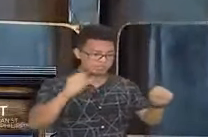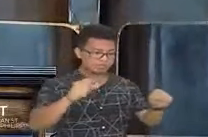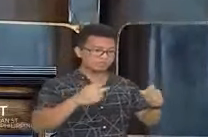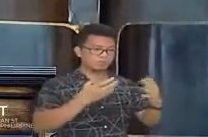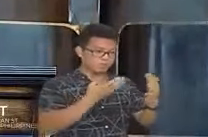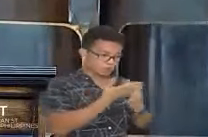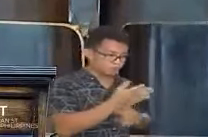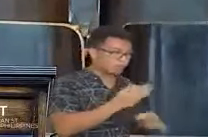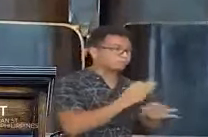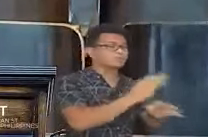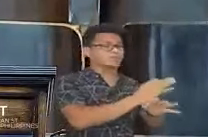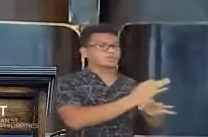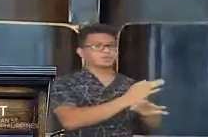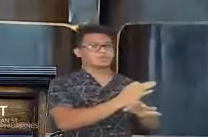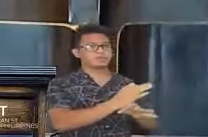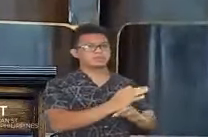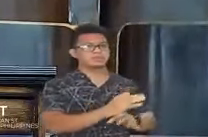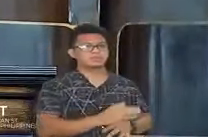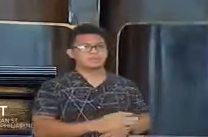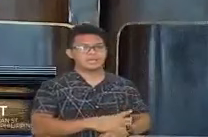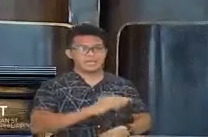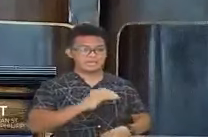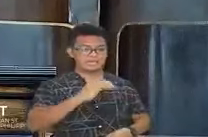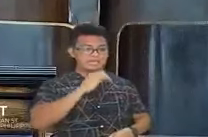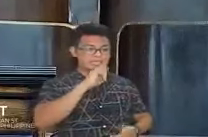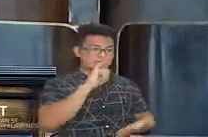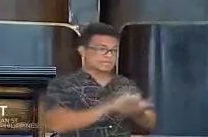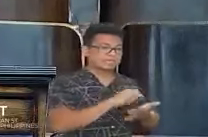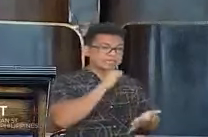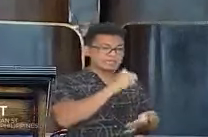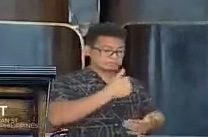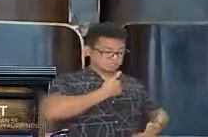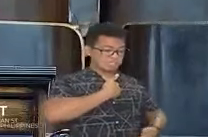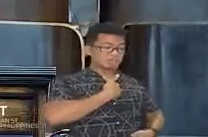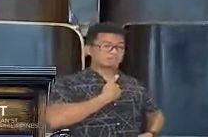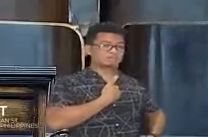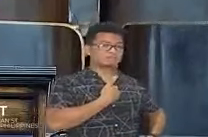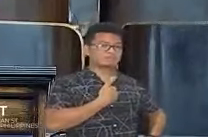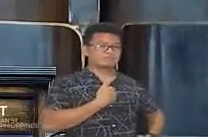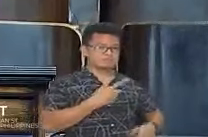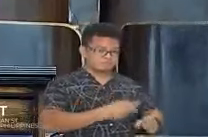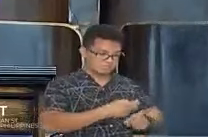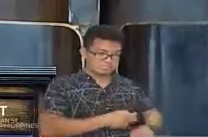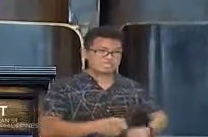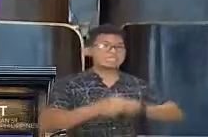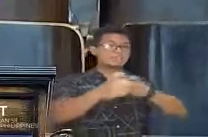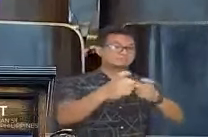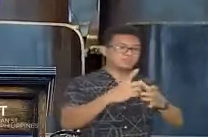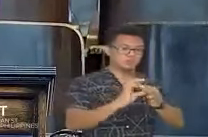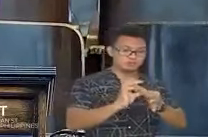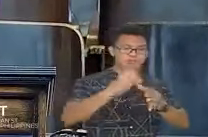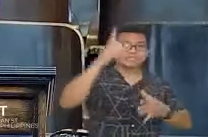is the gift of God. Oh, salvation is the gift of God.